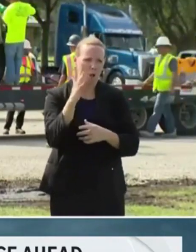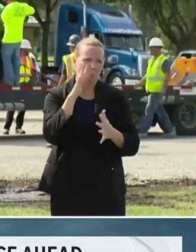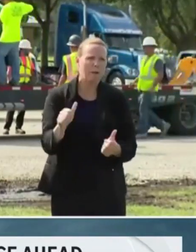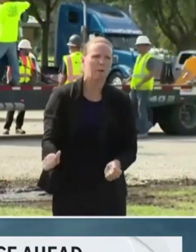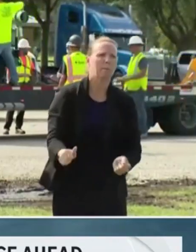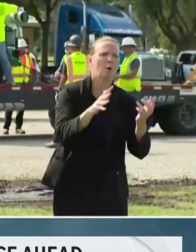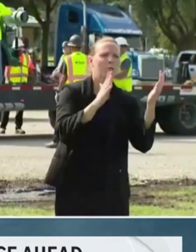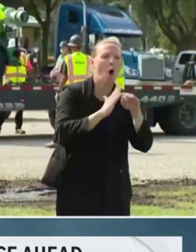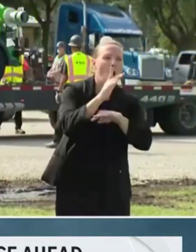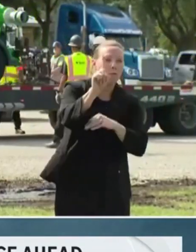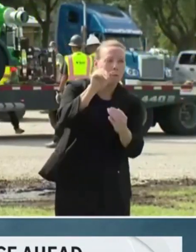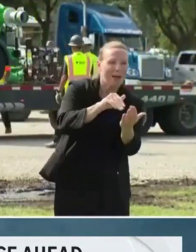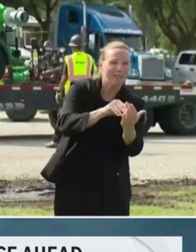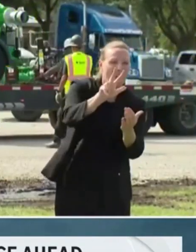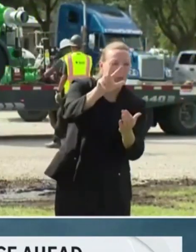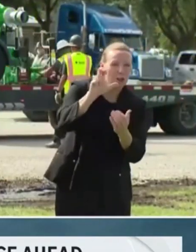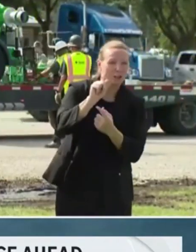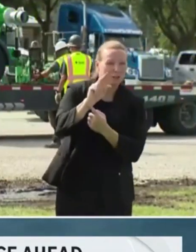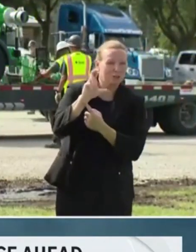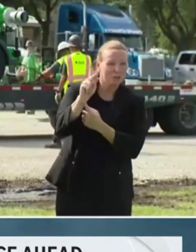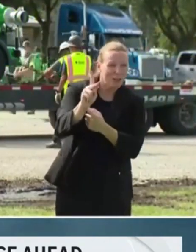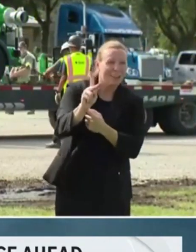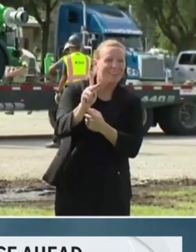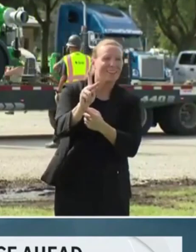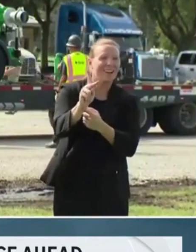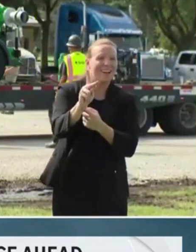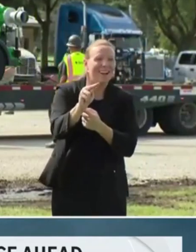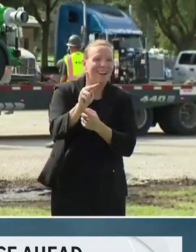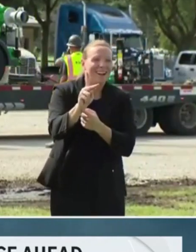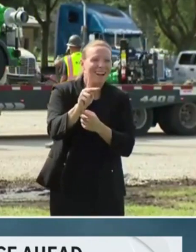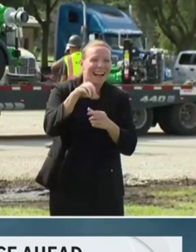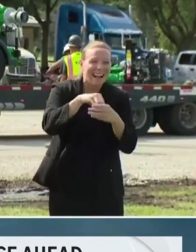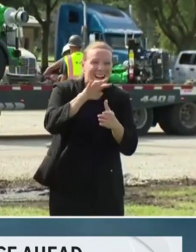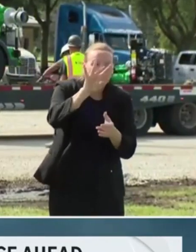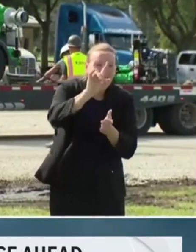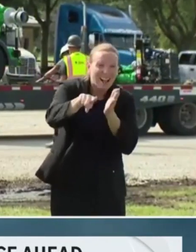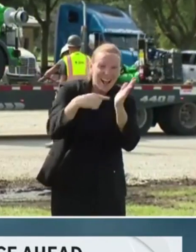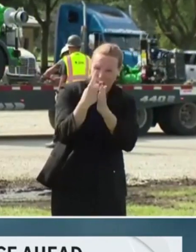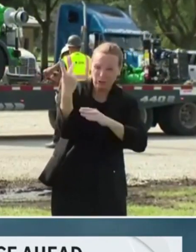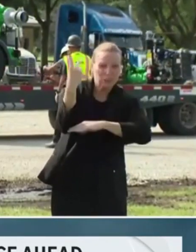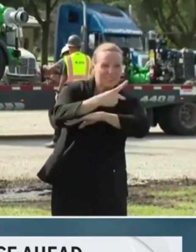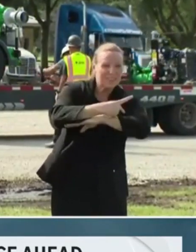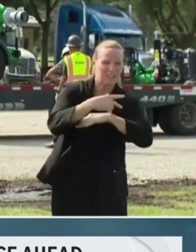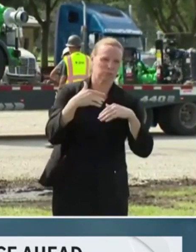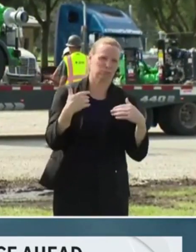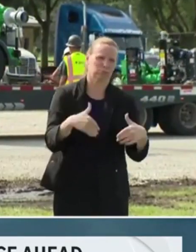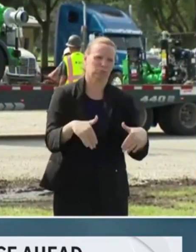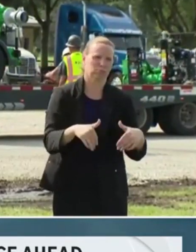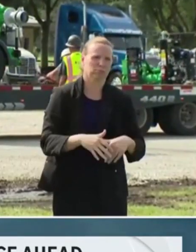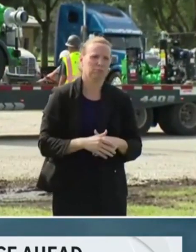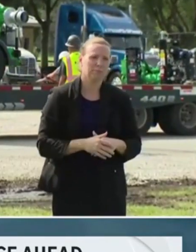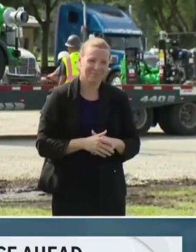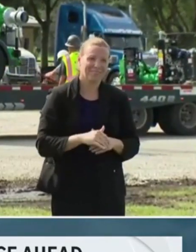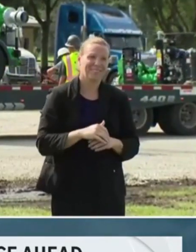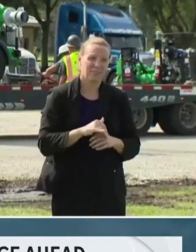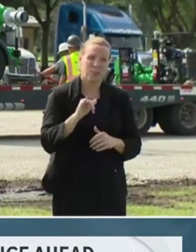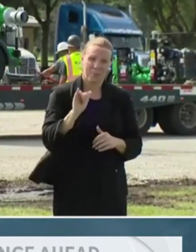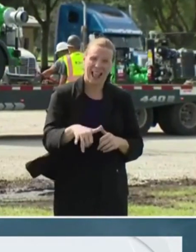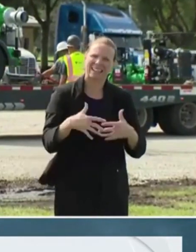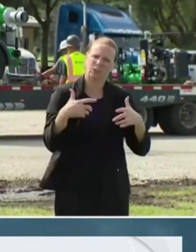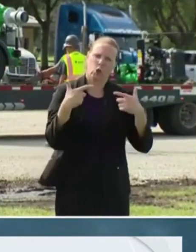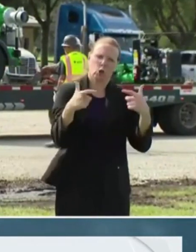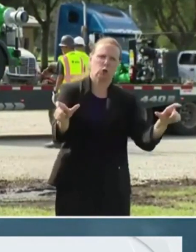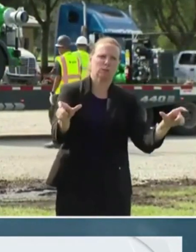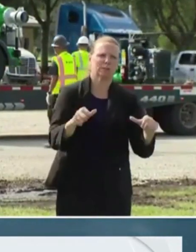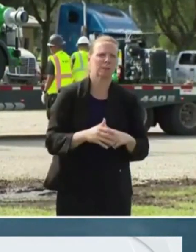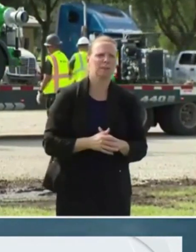of debris in a little over 48 hours. That's a huge, huge amount. Now, there was issues, so the most debris was